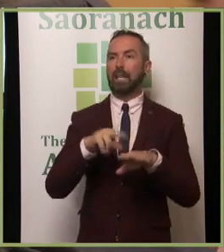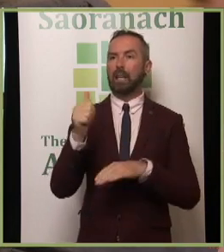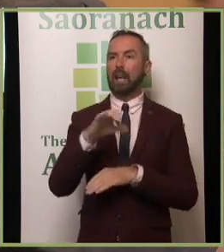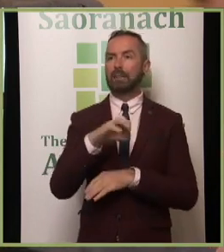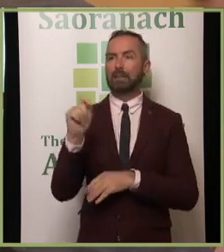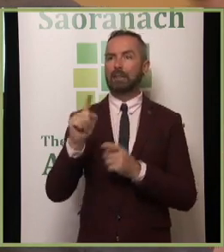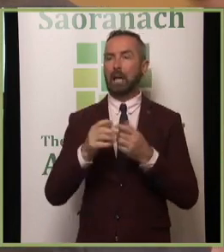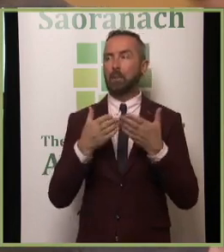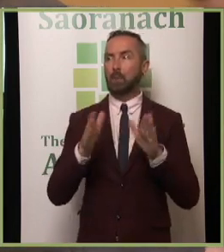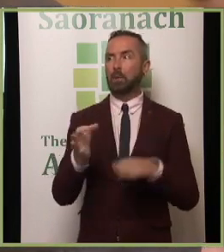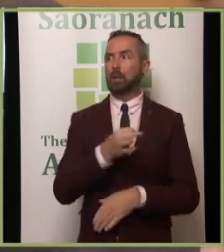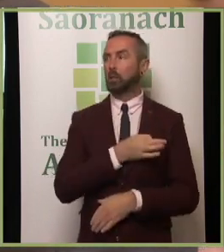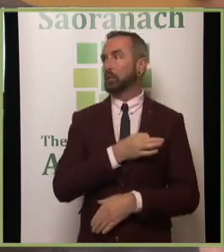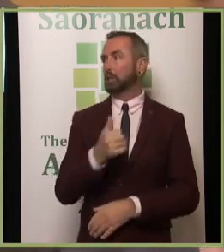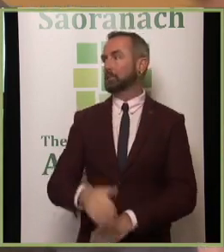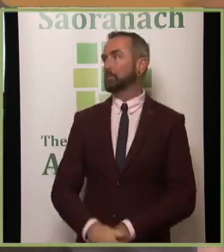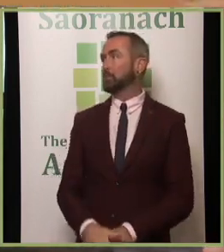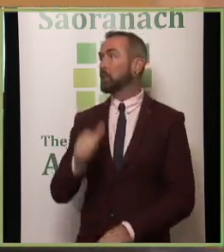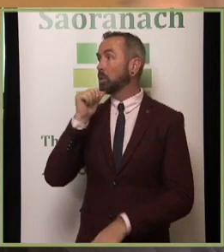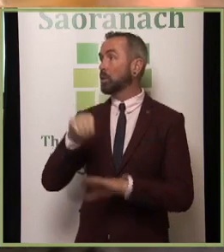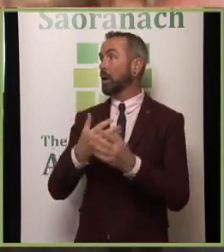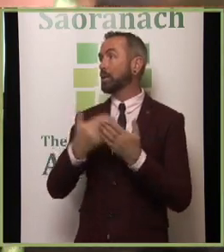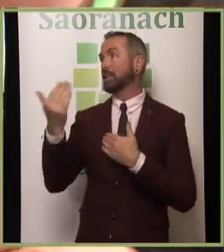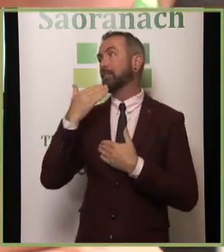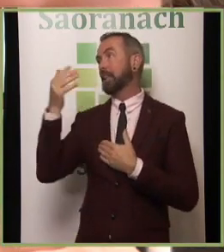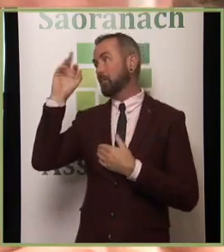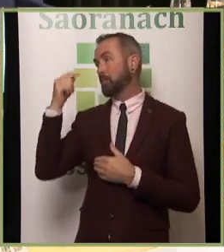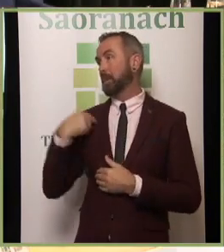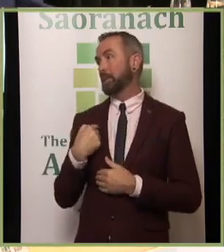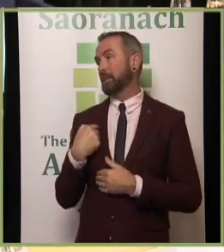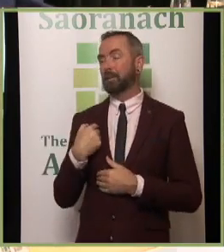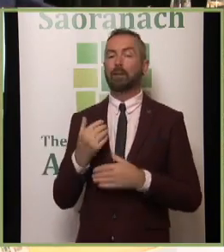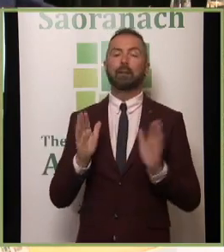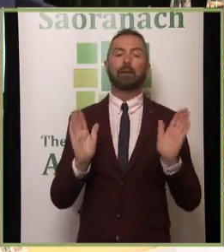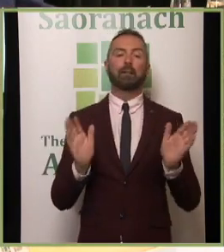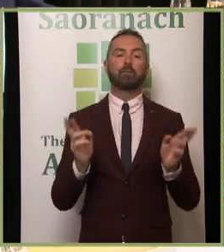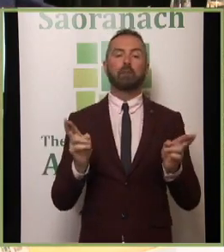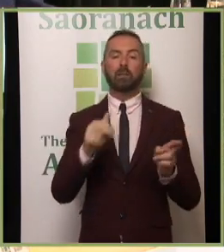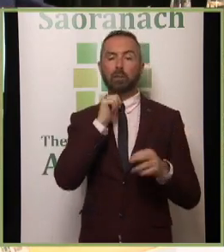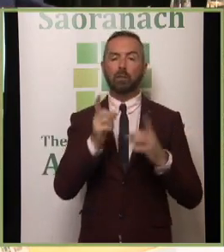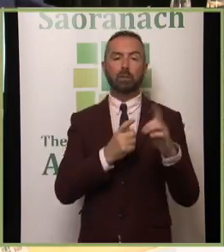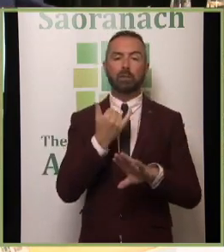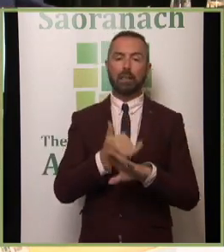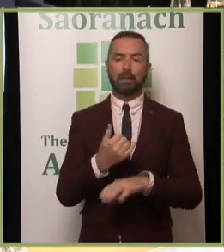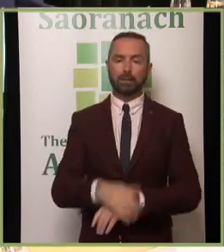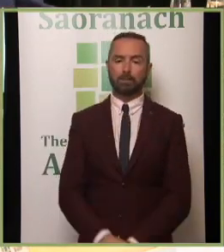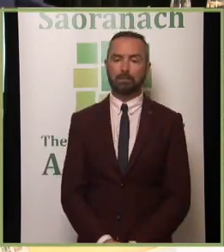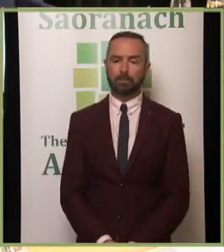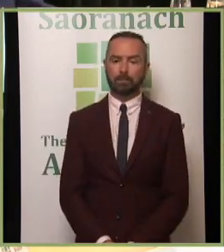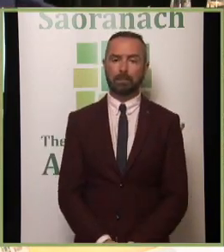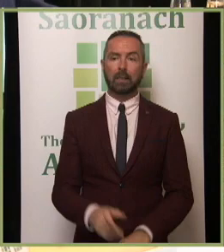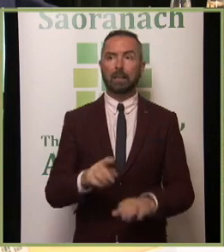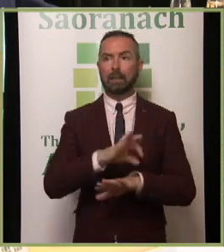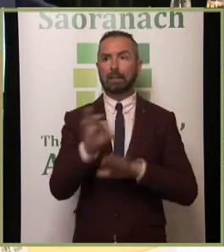I'm sorry, Public it good, wasn't yeah. on my sheet. Thank you, Jenny, No for worries. reminding us. Okay, we didn't. would do this. Sorry. The state